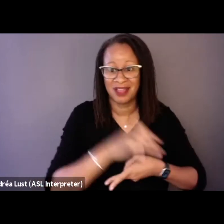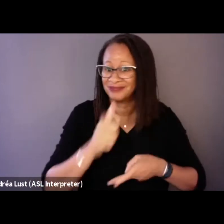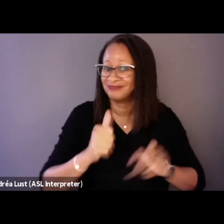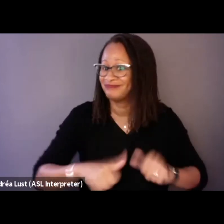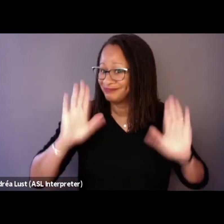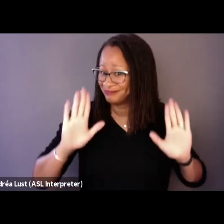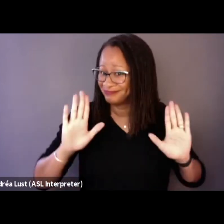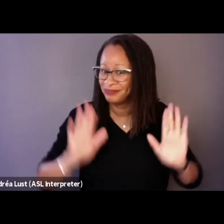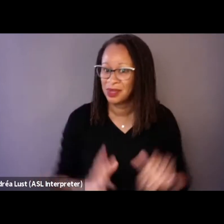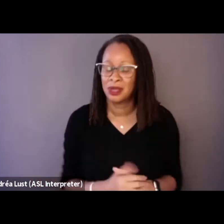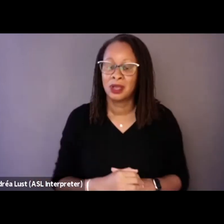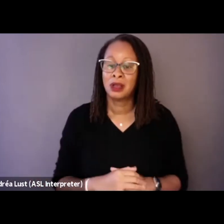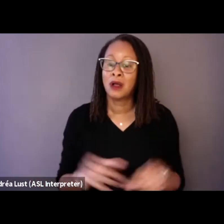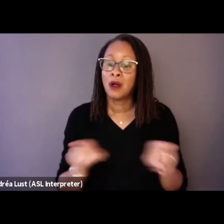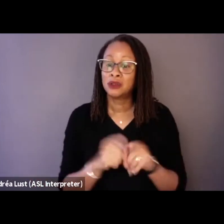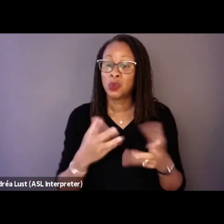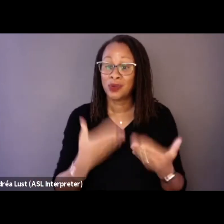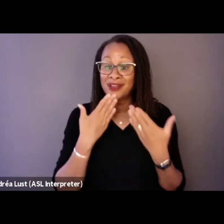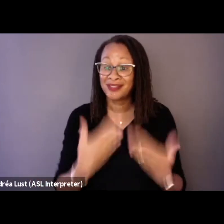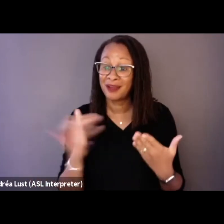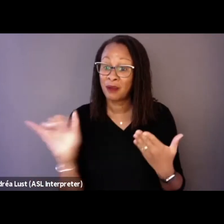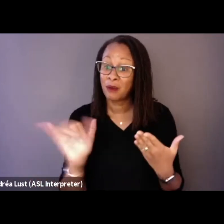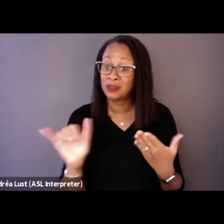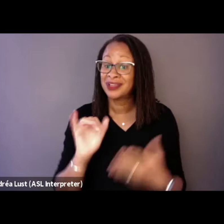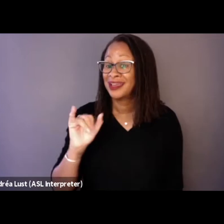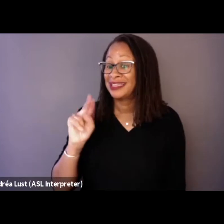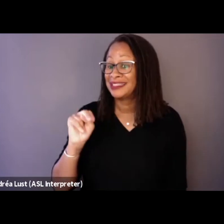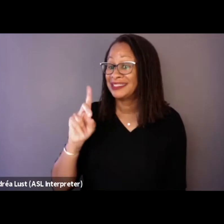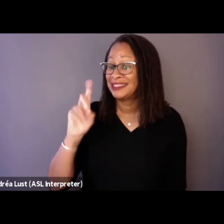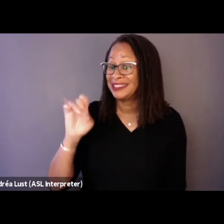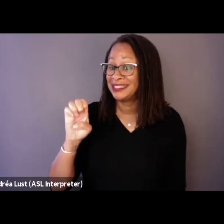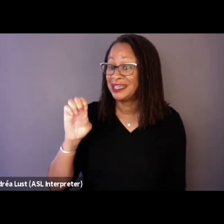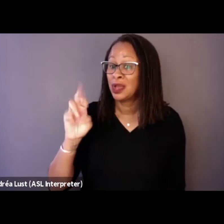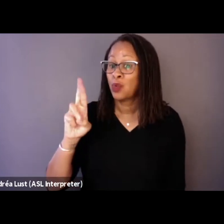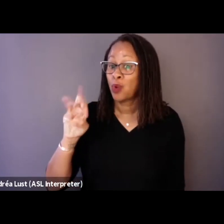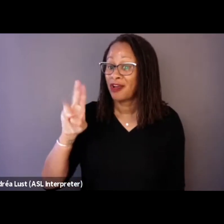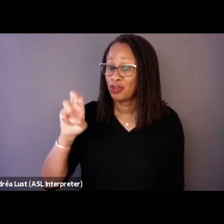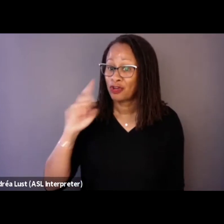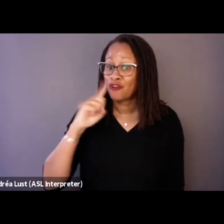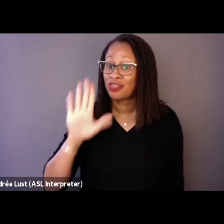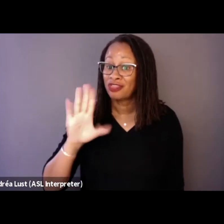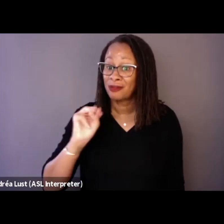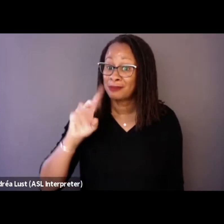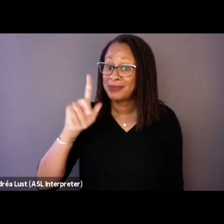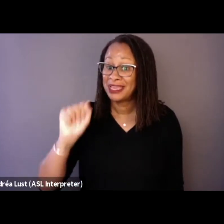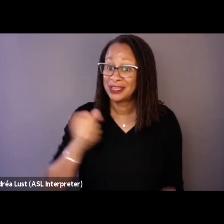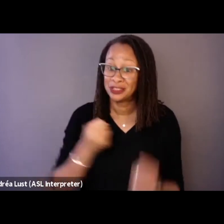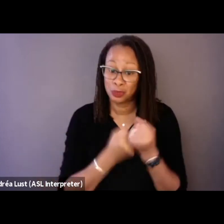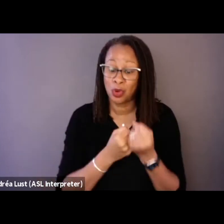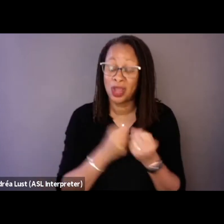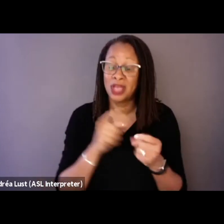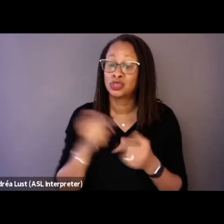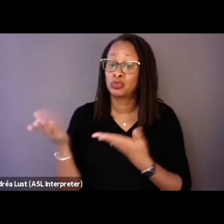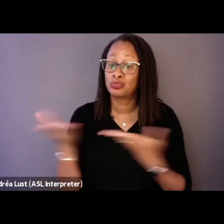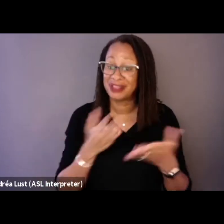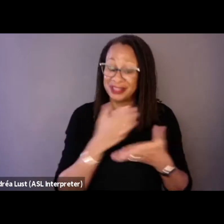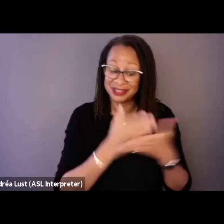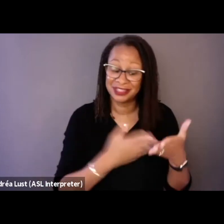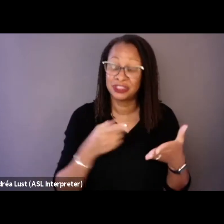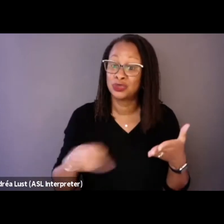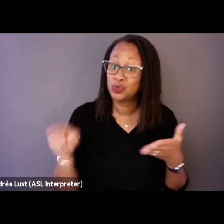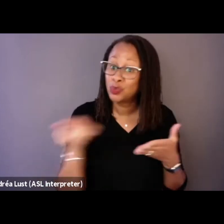I would also like to thank, as always, IndieWire for their media support in bringing this series to you